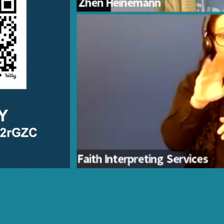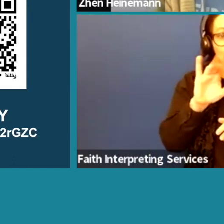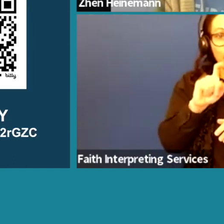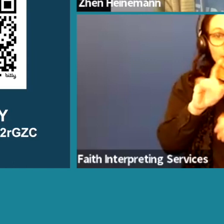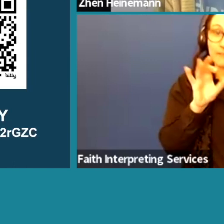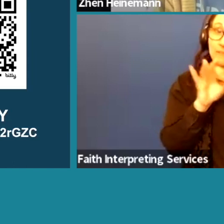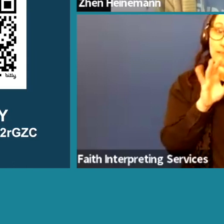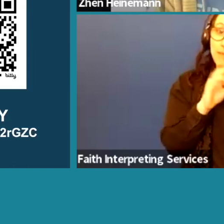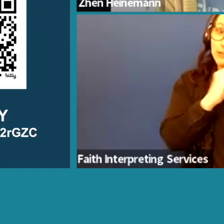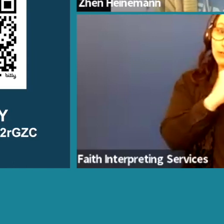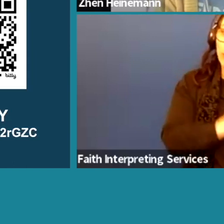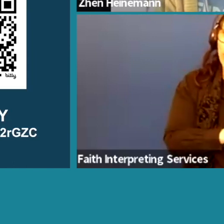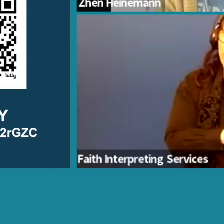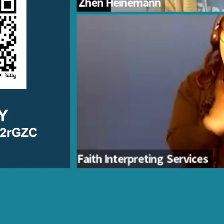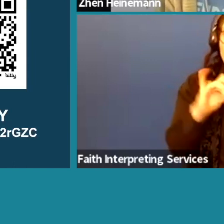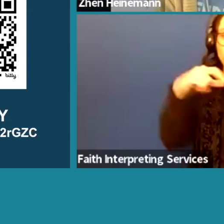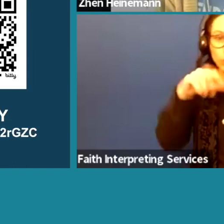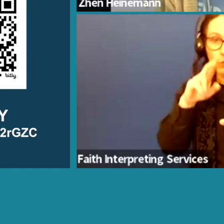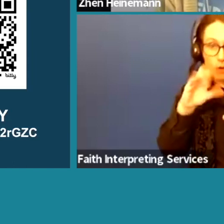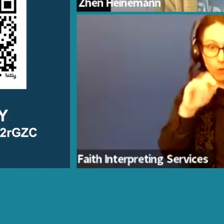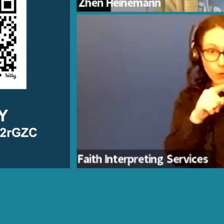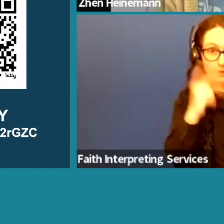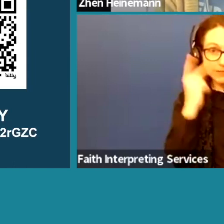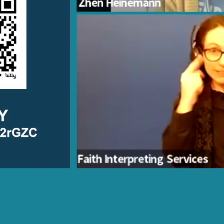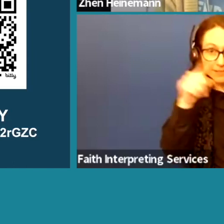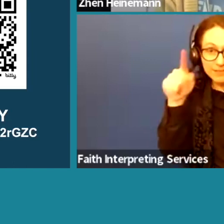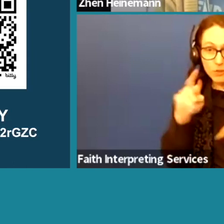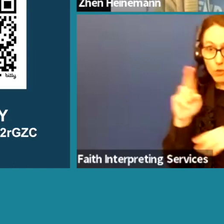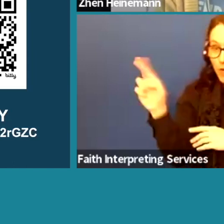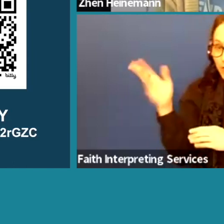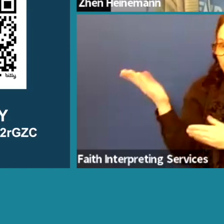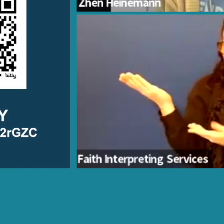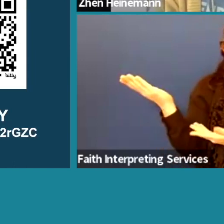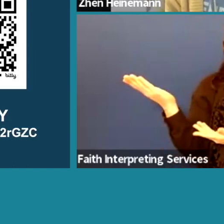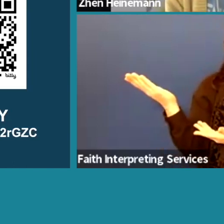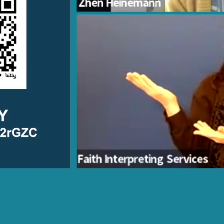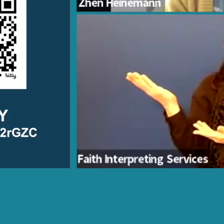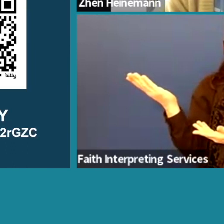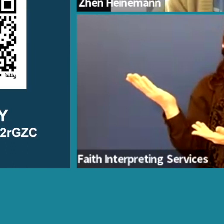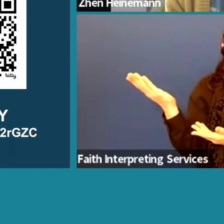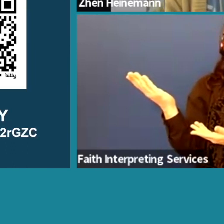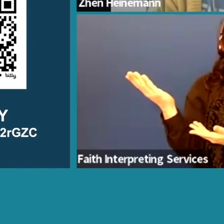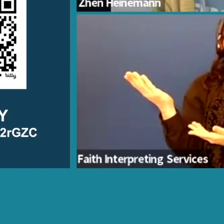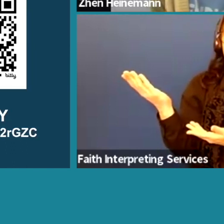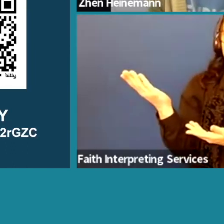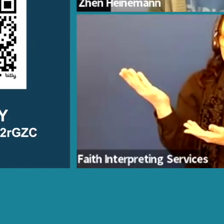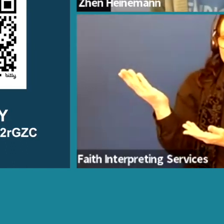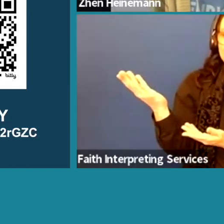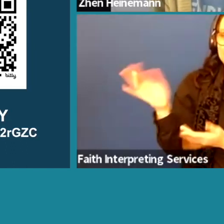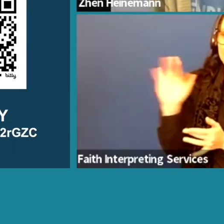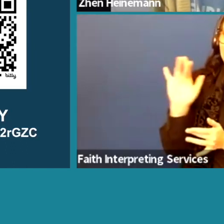also a QR code currently on the screen on the right-hand side that links to that feedback survey that we'd love you to